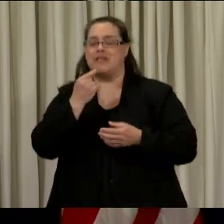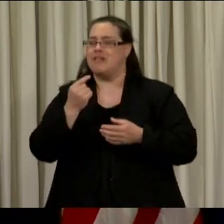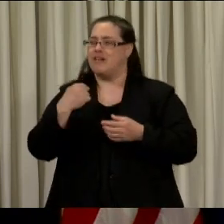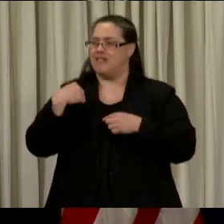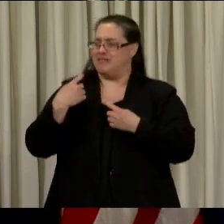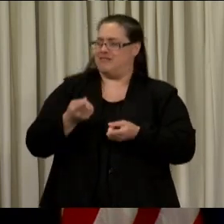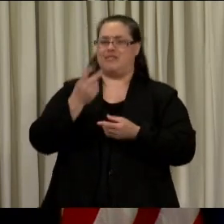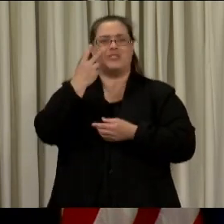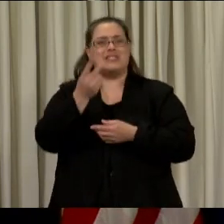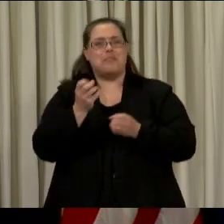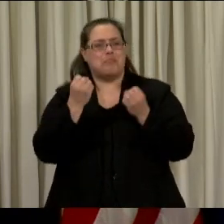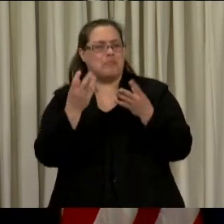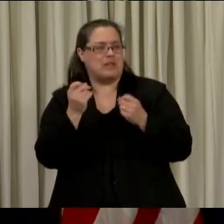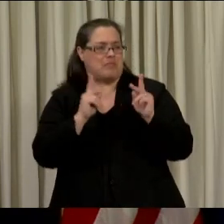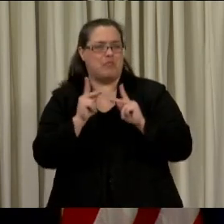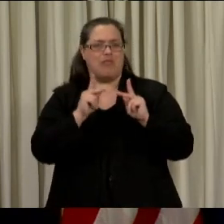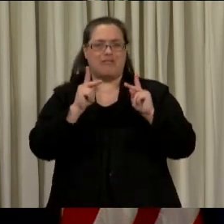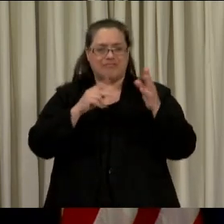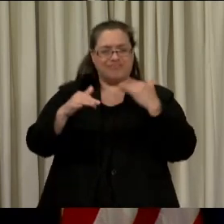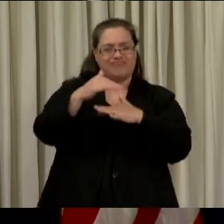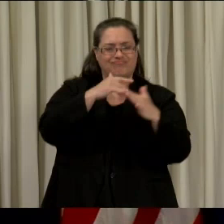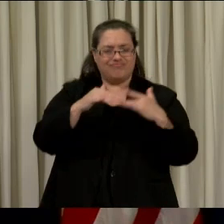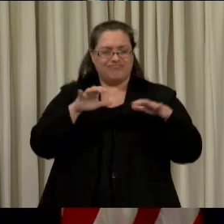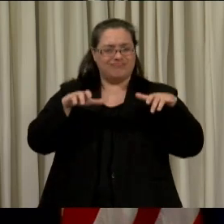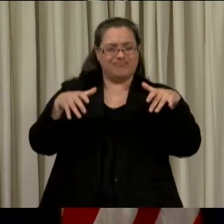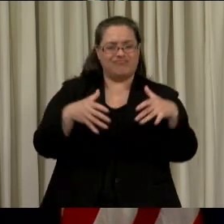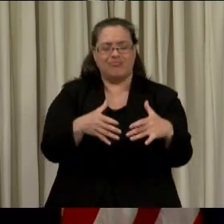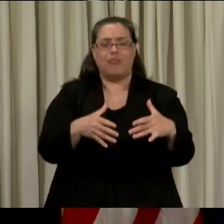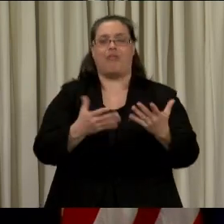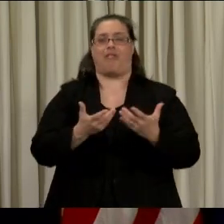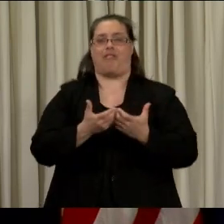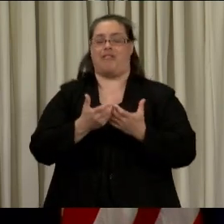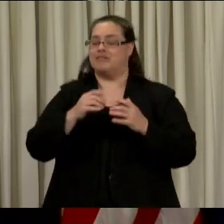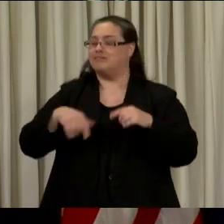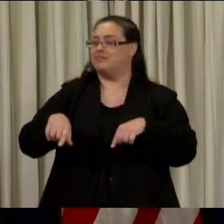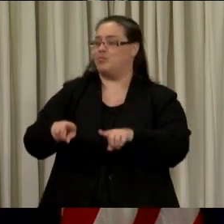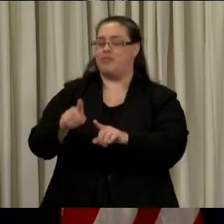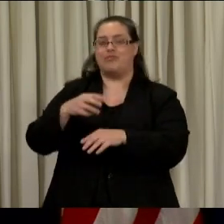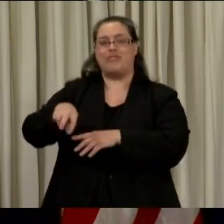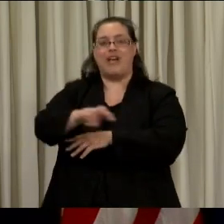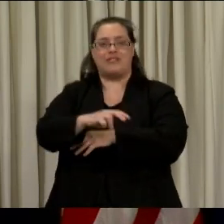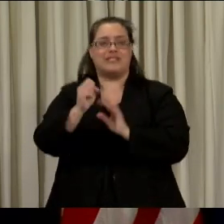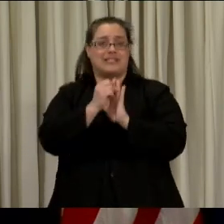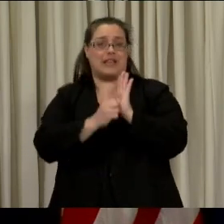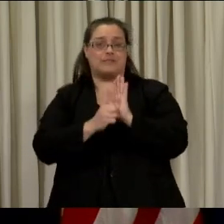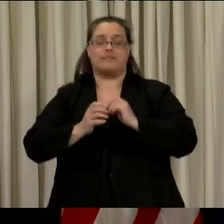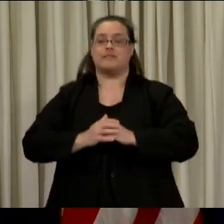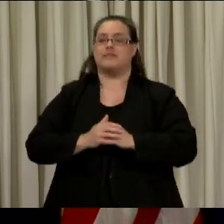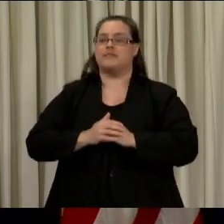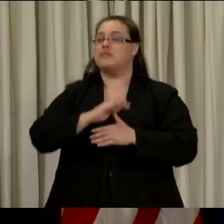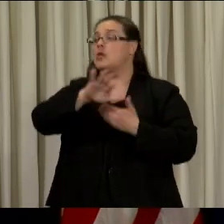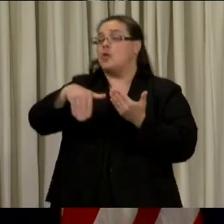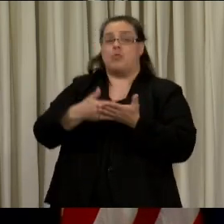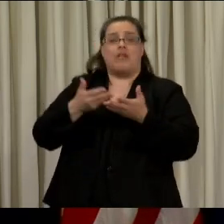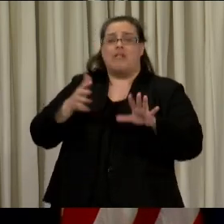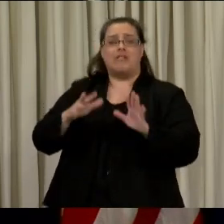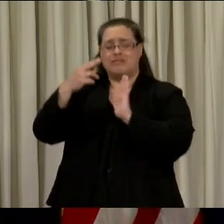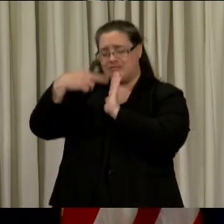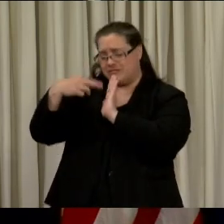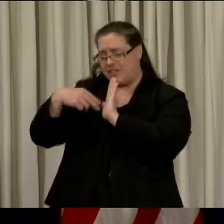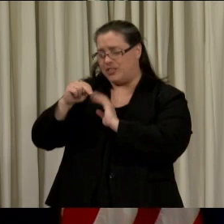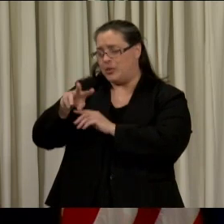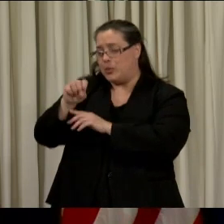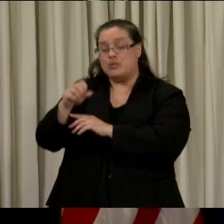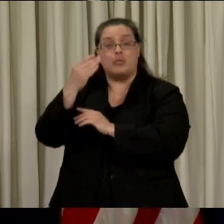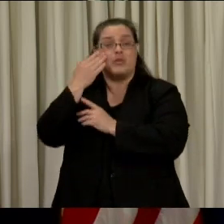gatherings of more than a handful of people as I've traveled across our state. We all read the news and know what's happened in